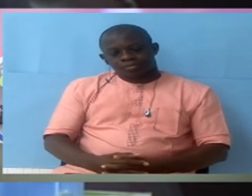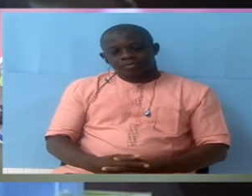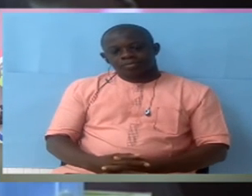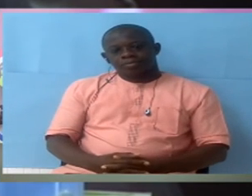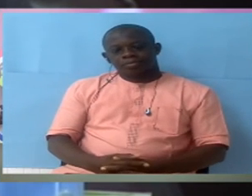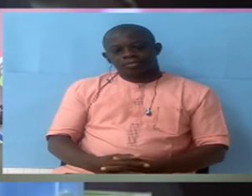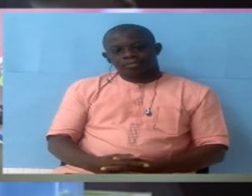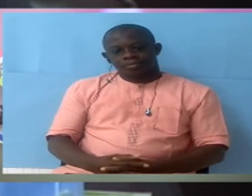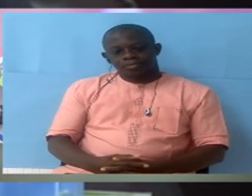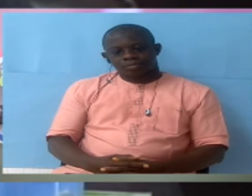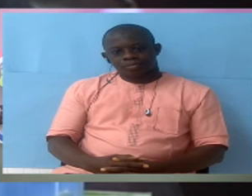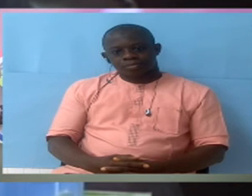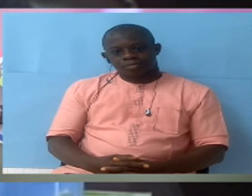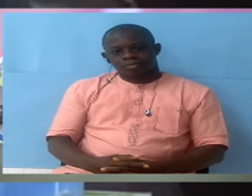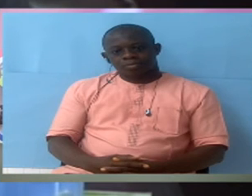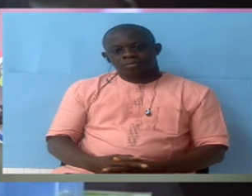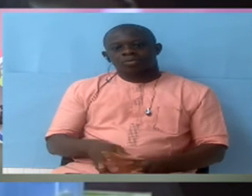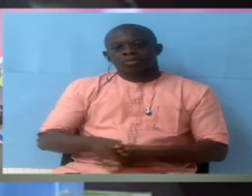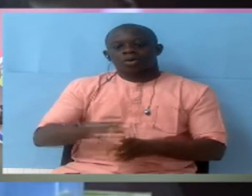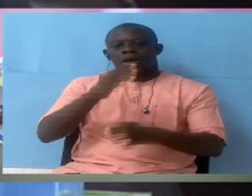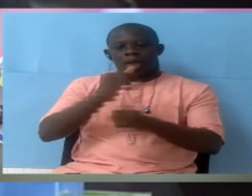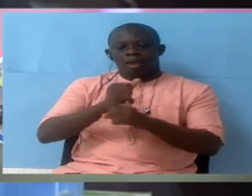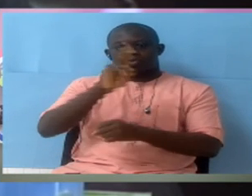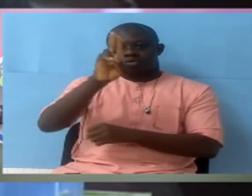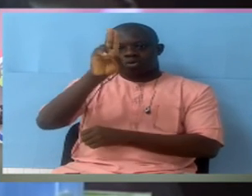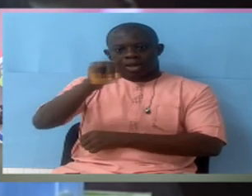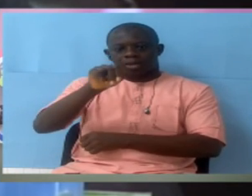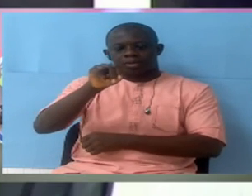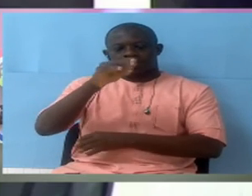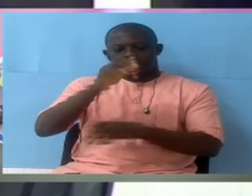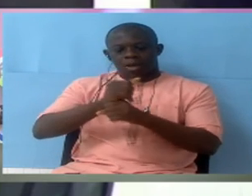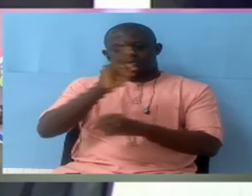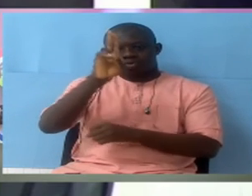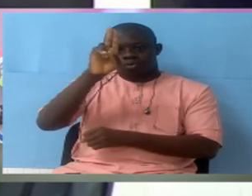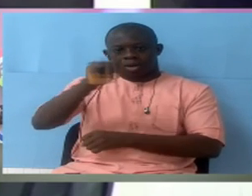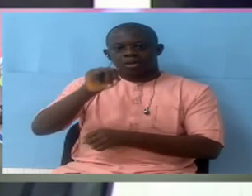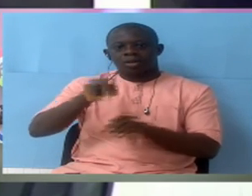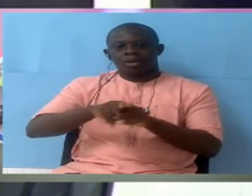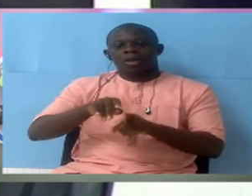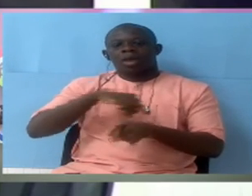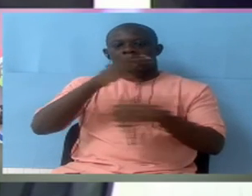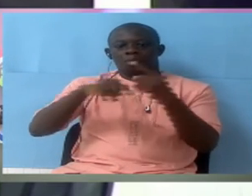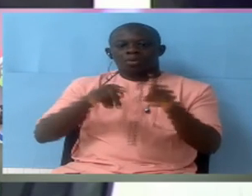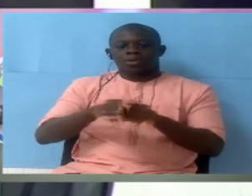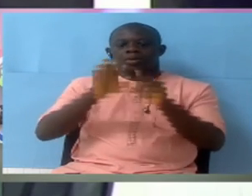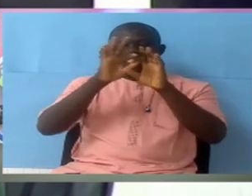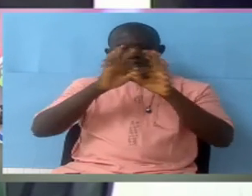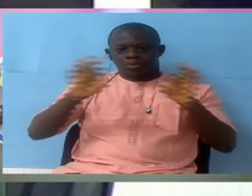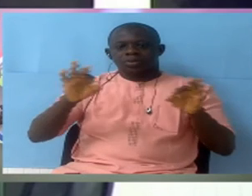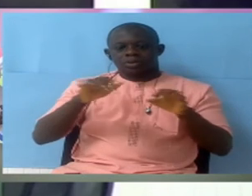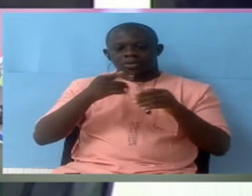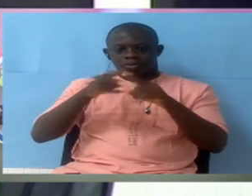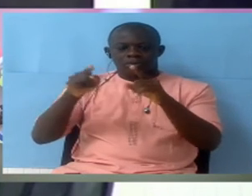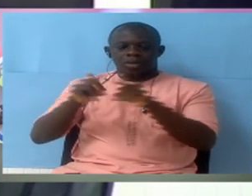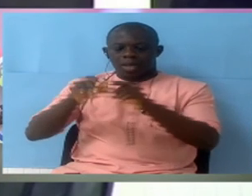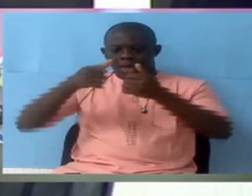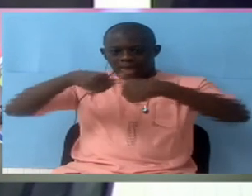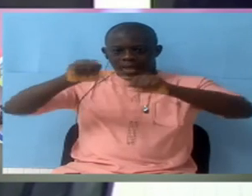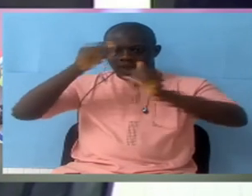lañ you served the united nations ligay alga united nations ci sen bunti soldar